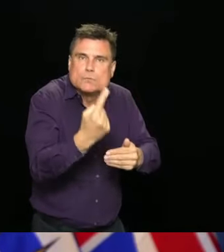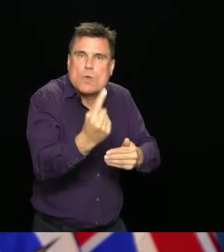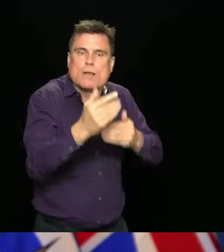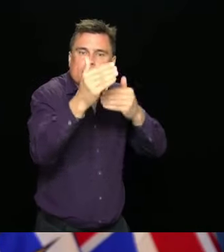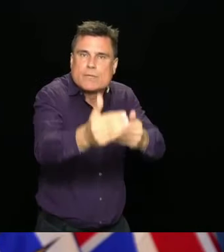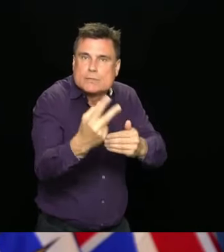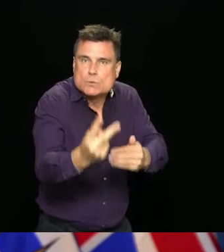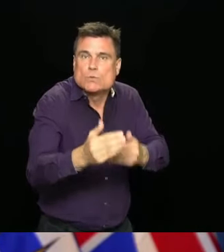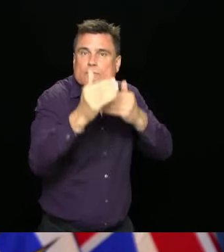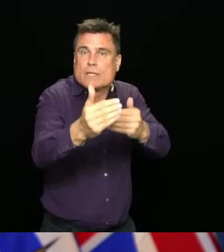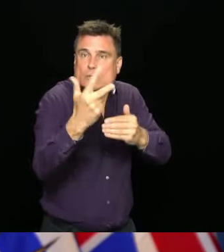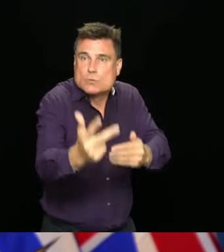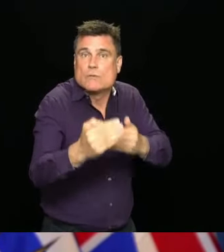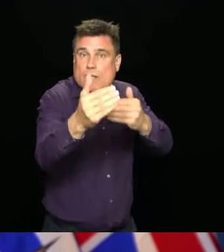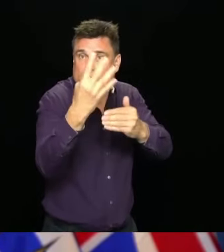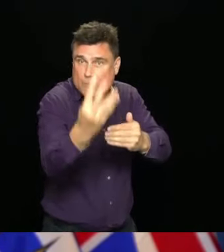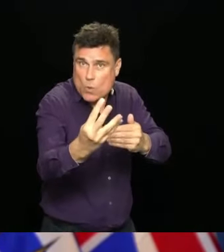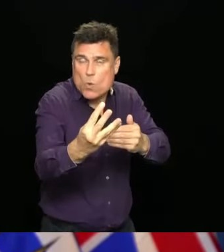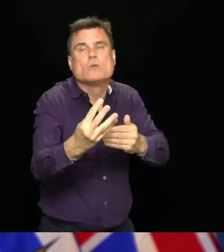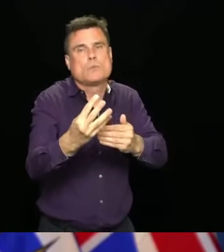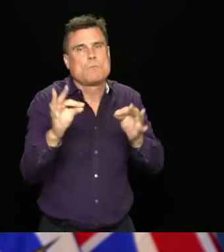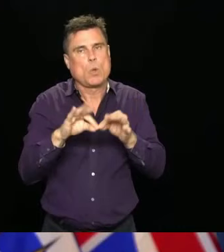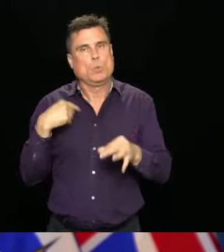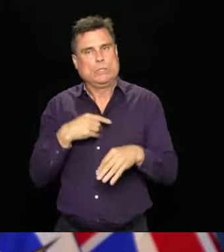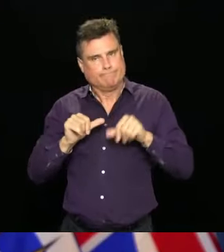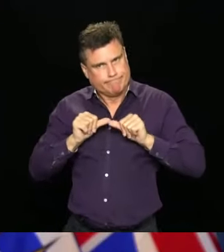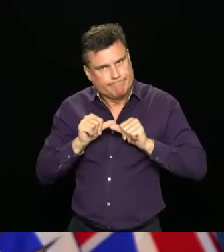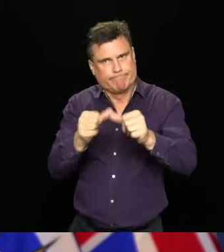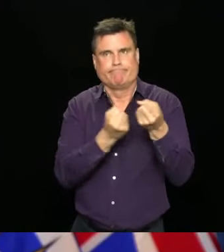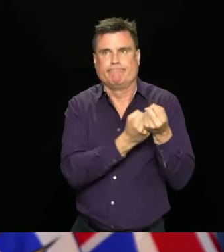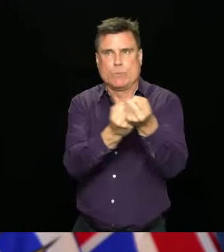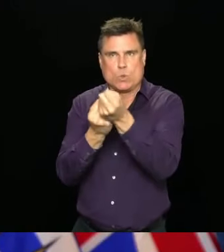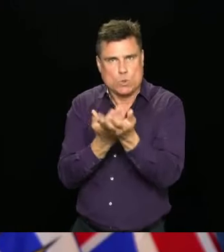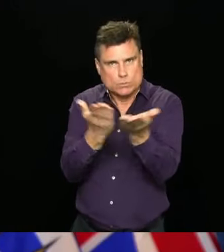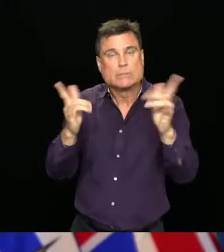It's also what we need to do to effectively restart our economy for